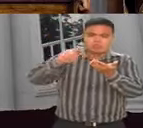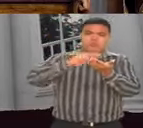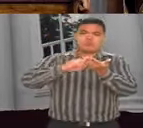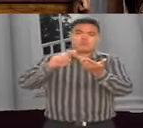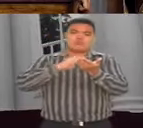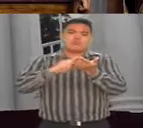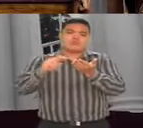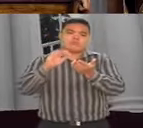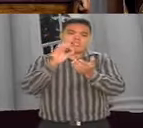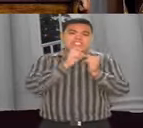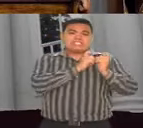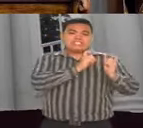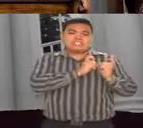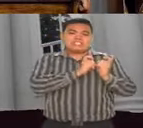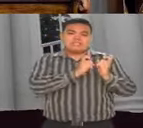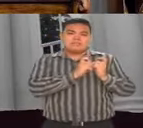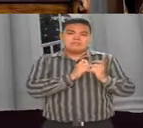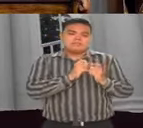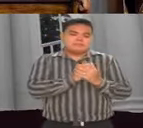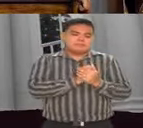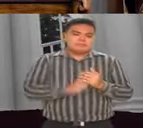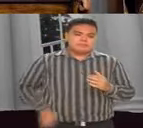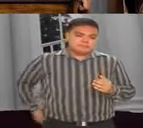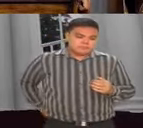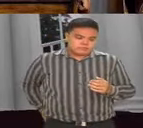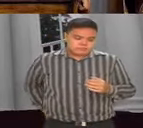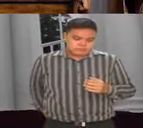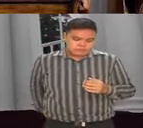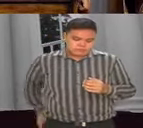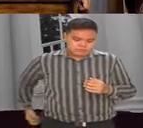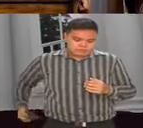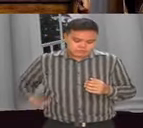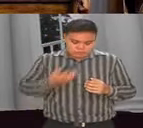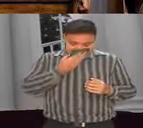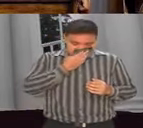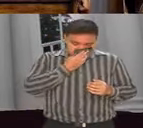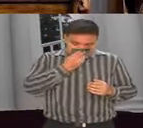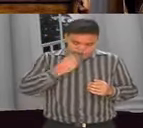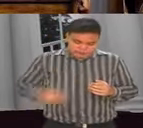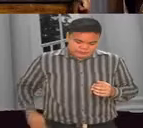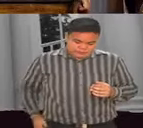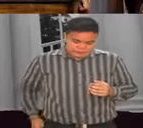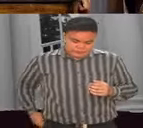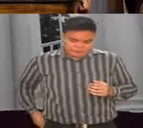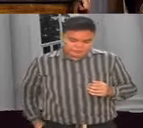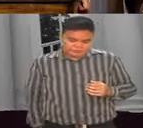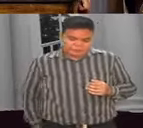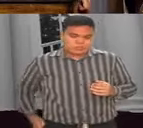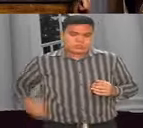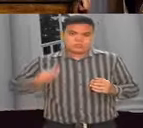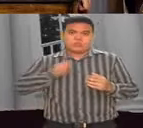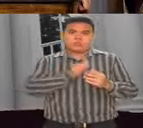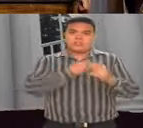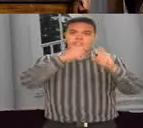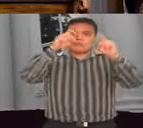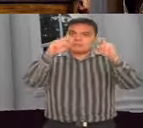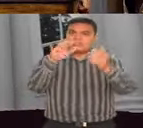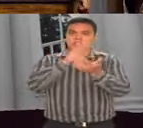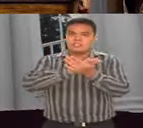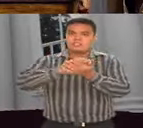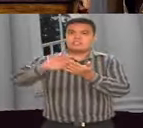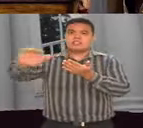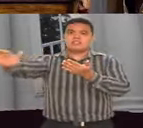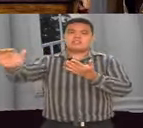Depart ye, go ye out from thence, touch no unclean thing, go ye out of the midst of her, be ye clean, that bear